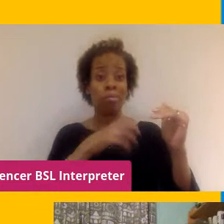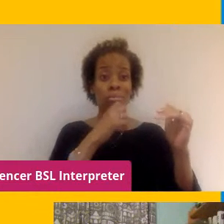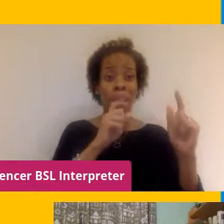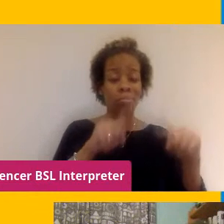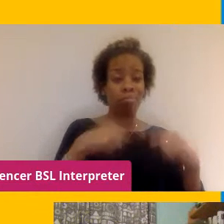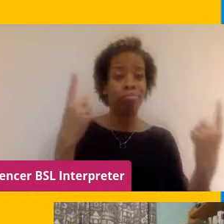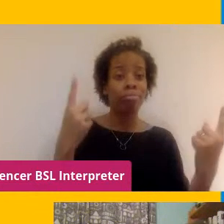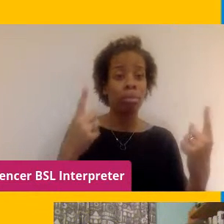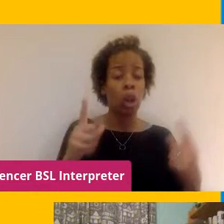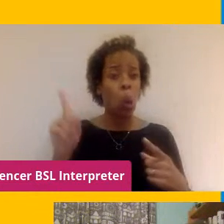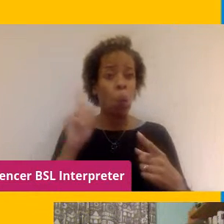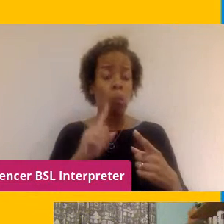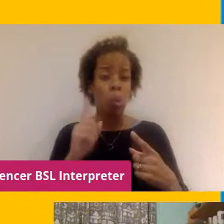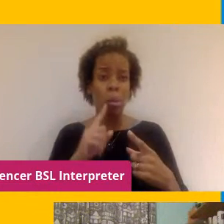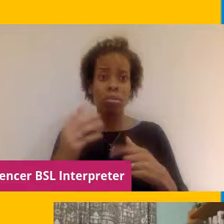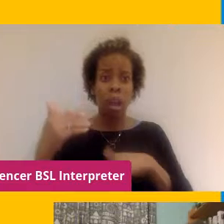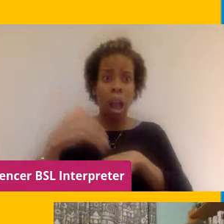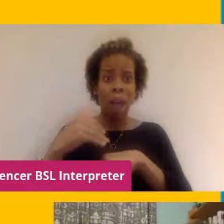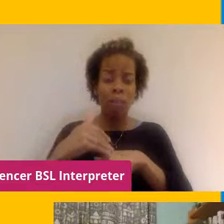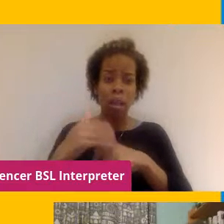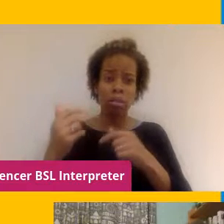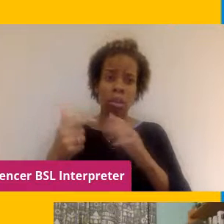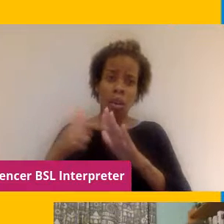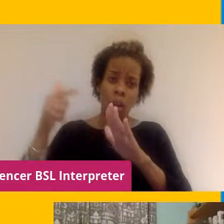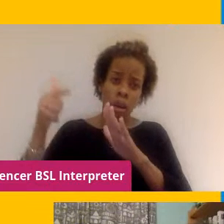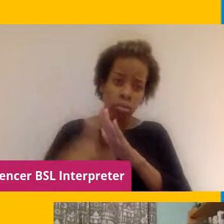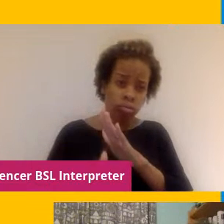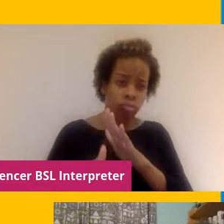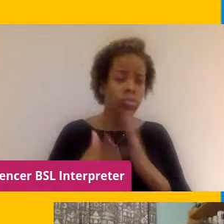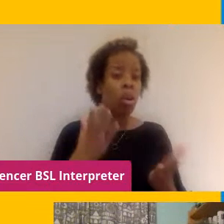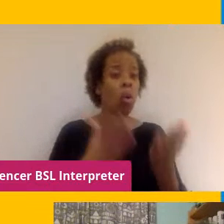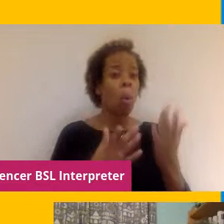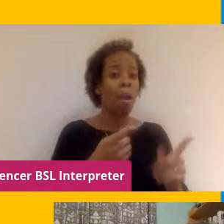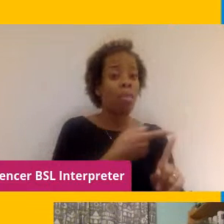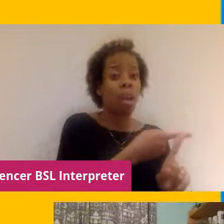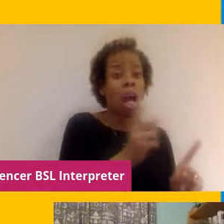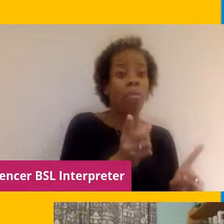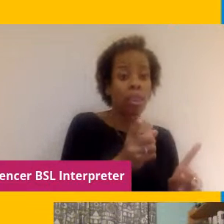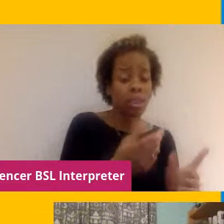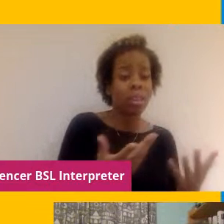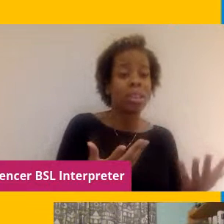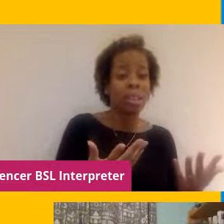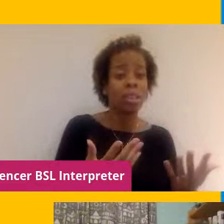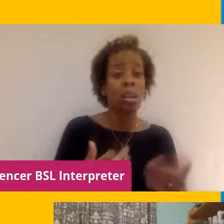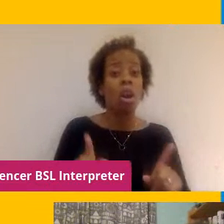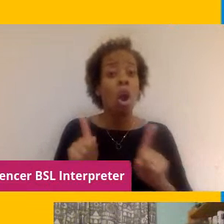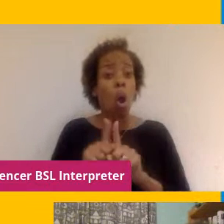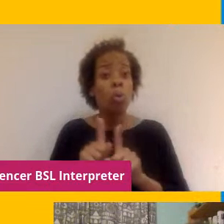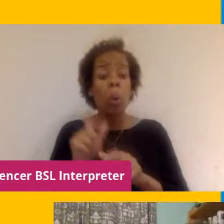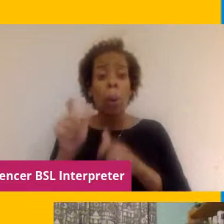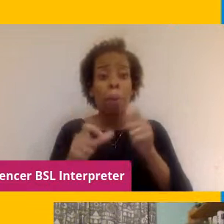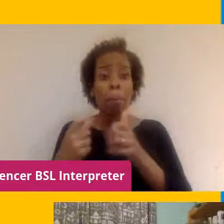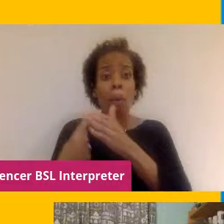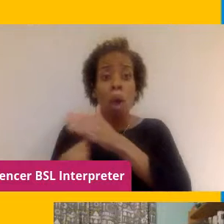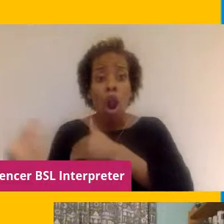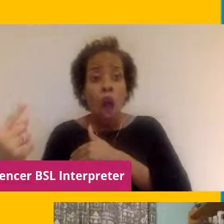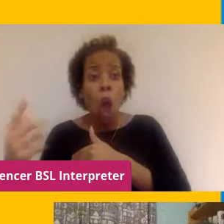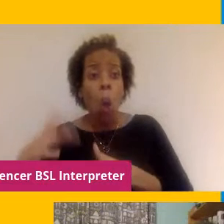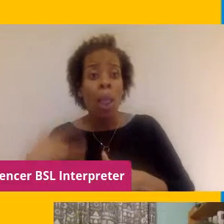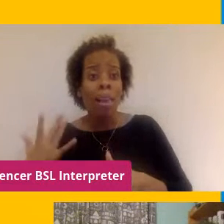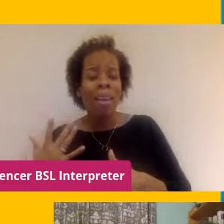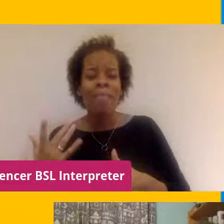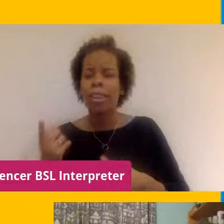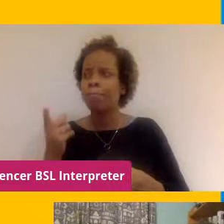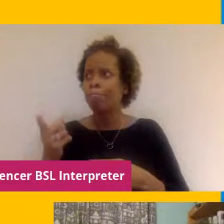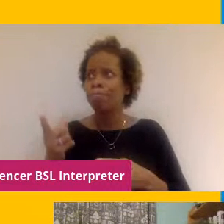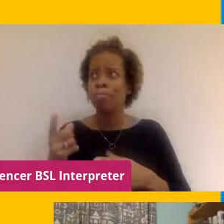going to be more heavily impacted in a lot of cases than other people. We also need to consider people who live alone and were very isolated for much